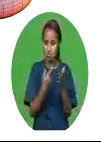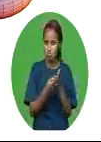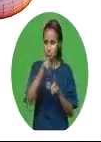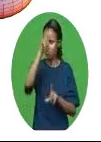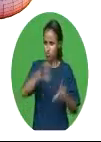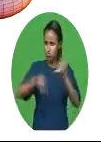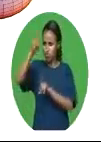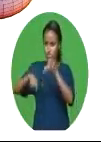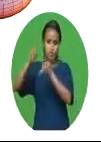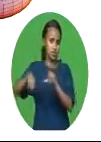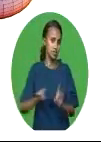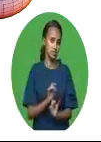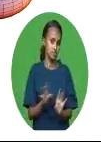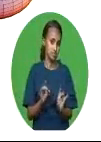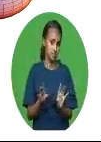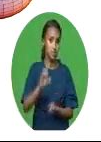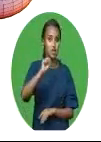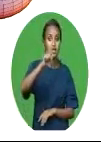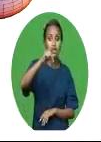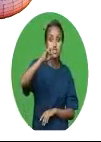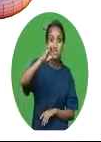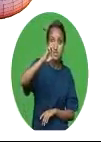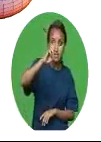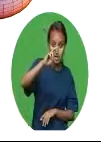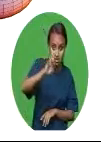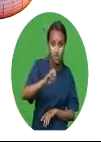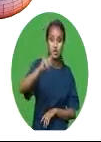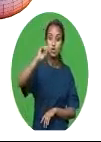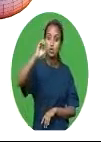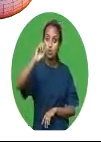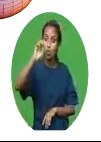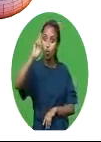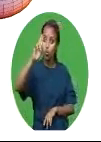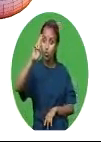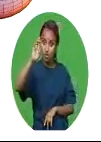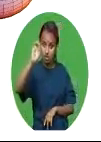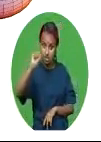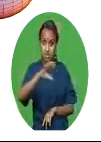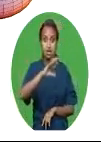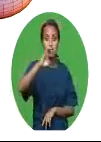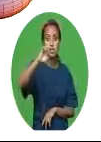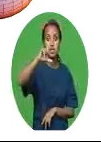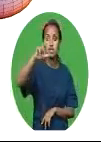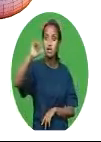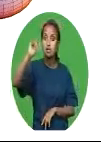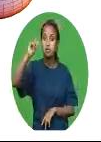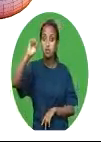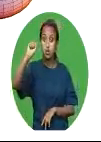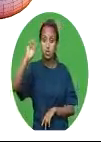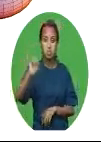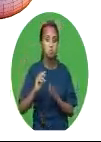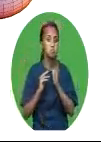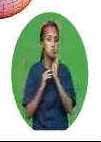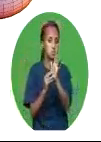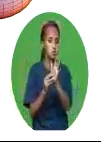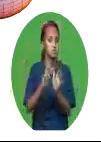line elements. Sphere, torus, and ellipsoid are some examples of double curved